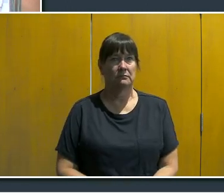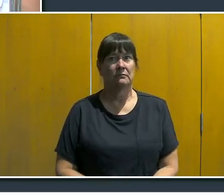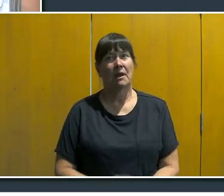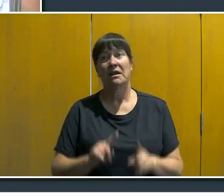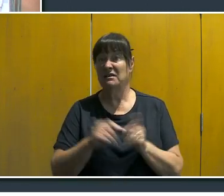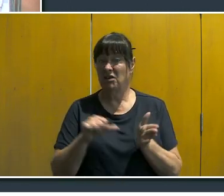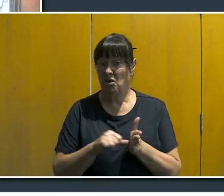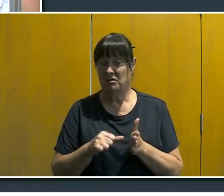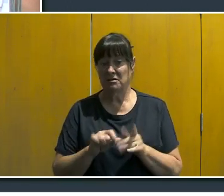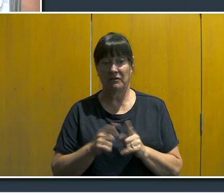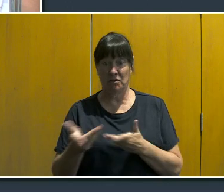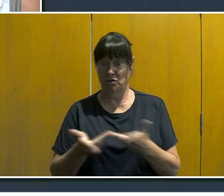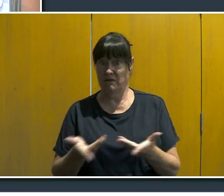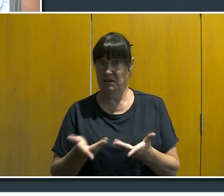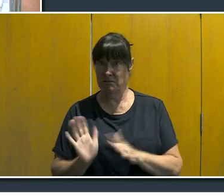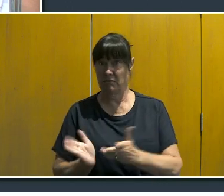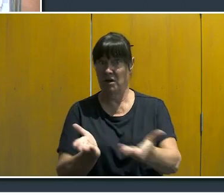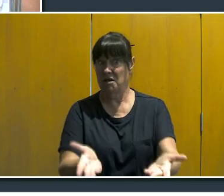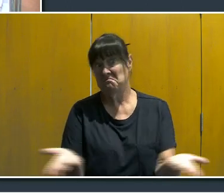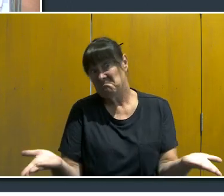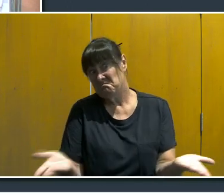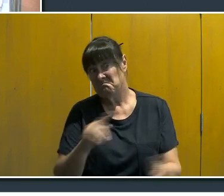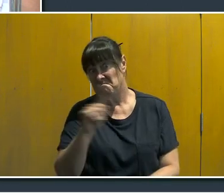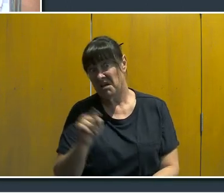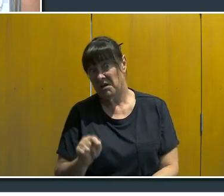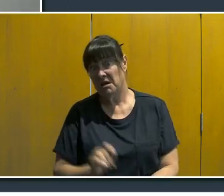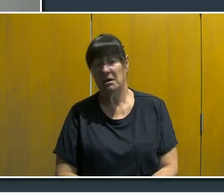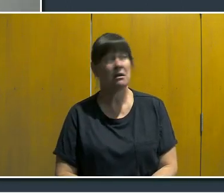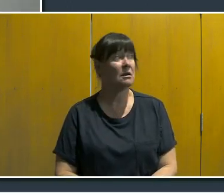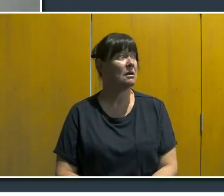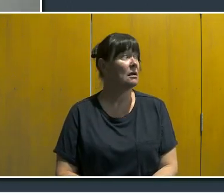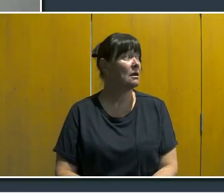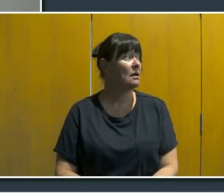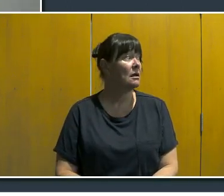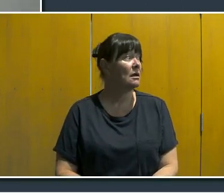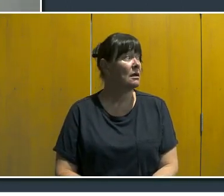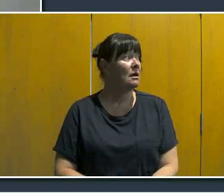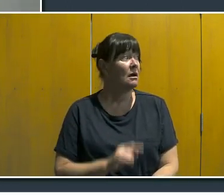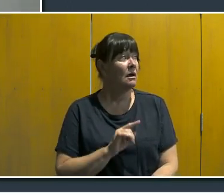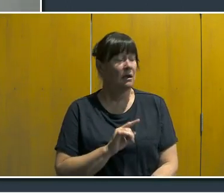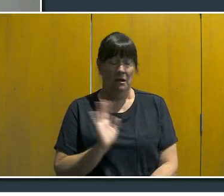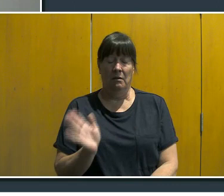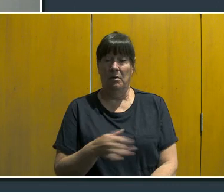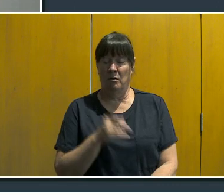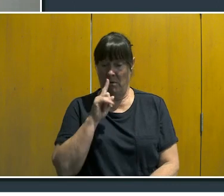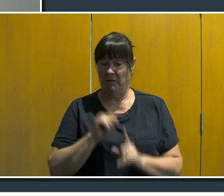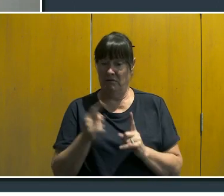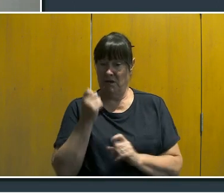different costs, different service levels, perhaps? yeah, everyone has different ideas of what service is.